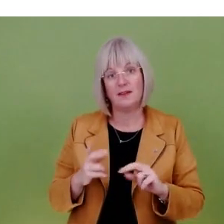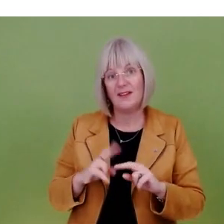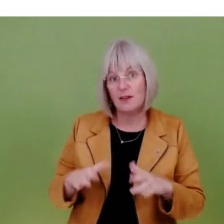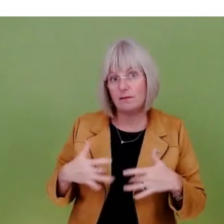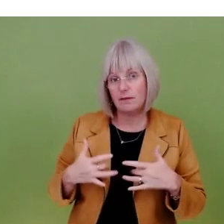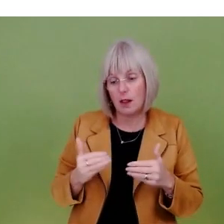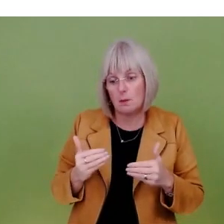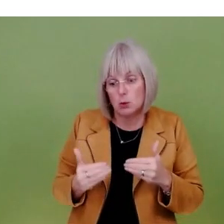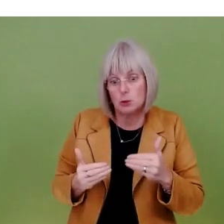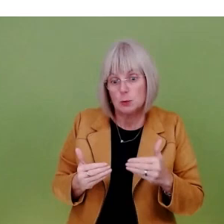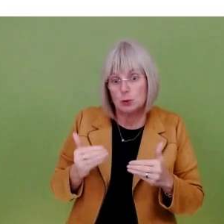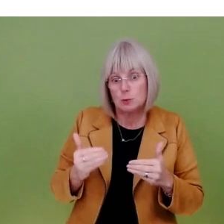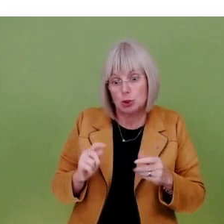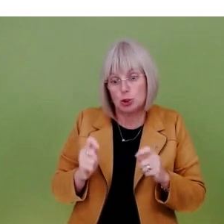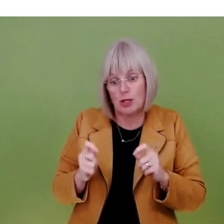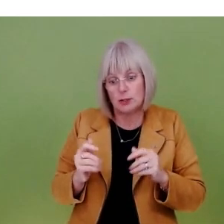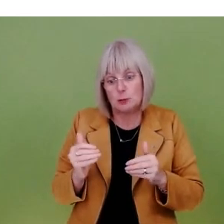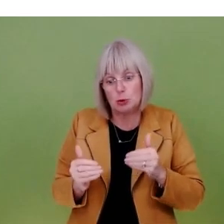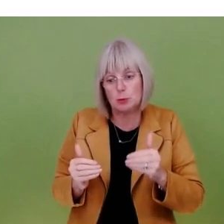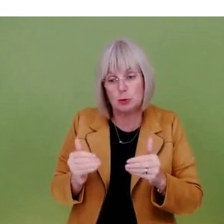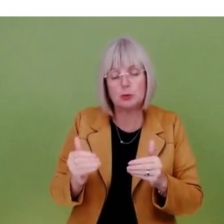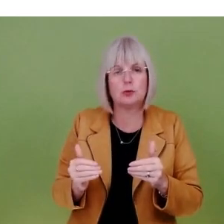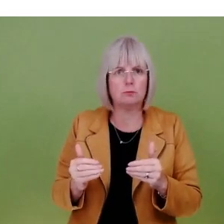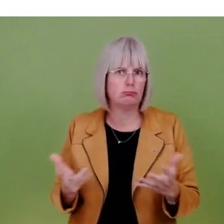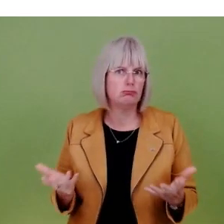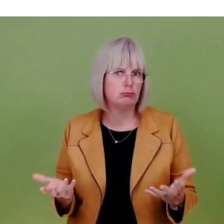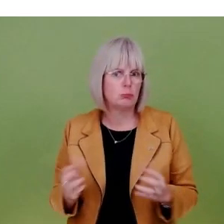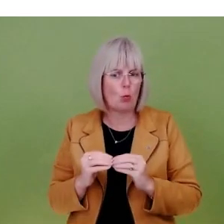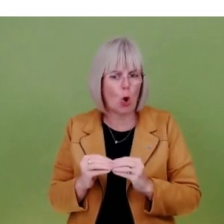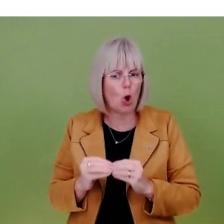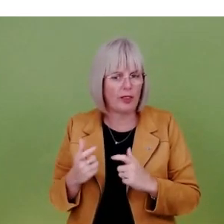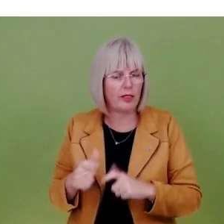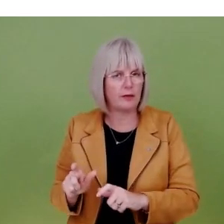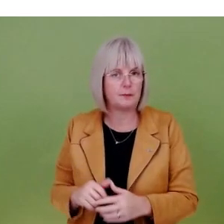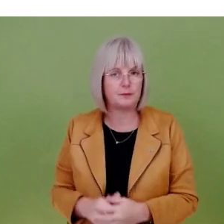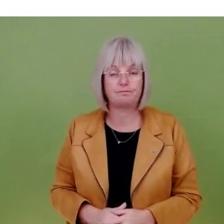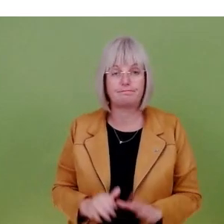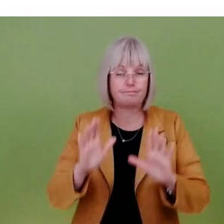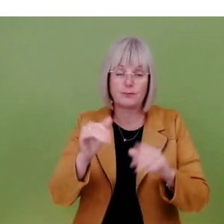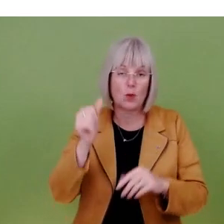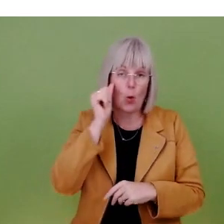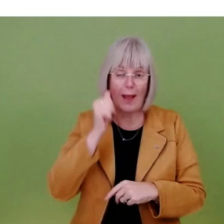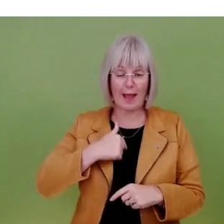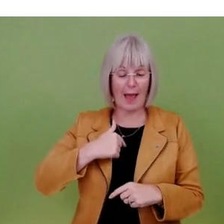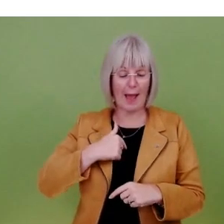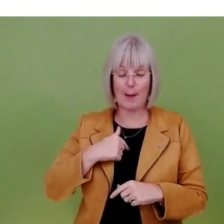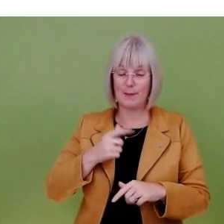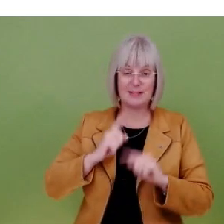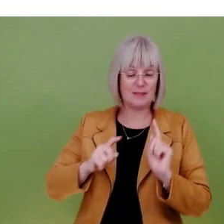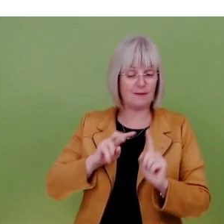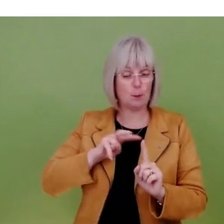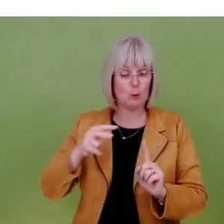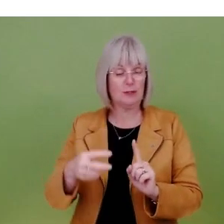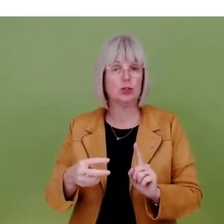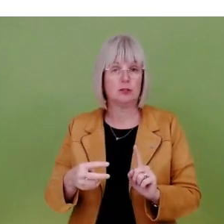sort of area as well. I mean, I guess I'm aware in answering that question, I'm coming again from a particular position, aren't I? I'm in a particular position